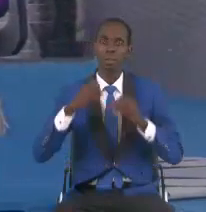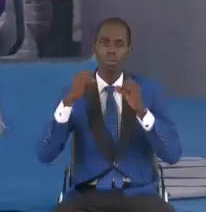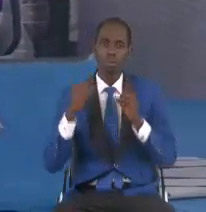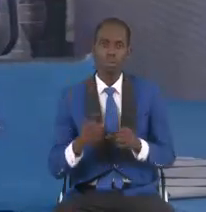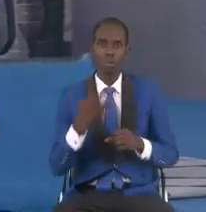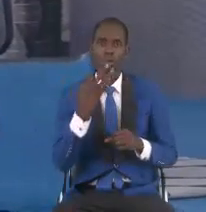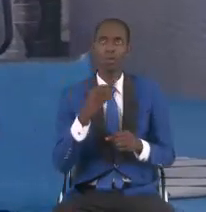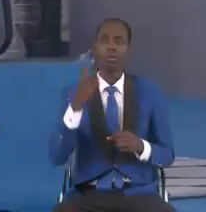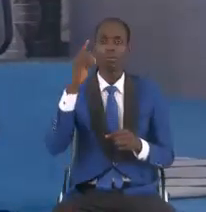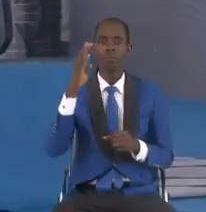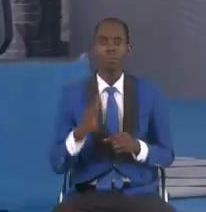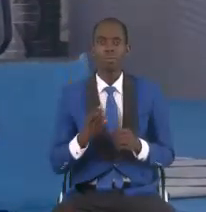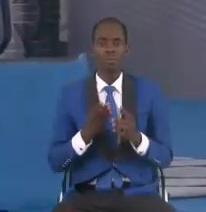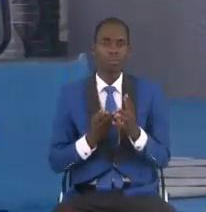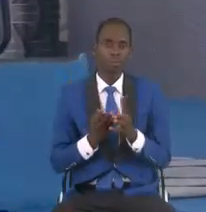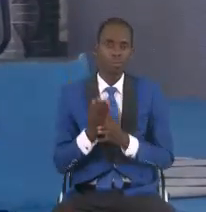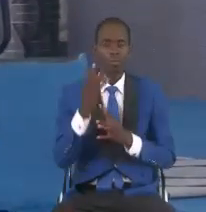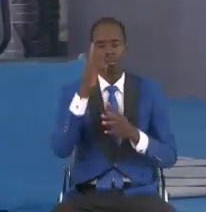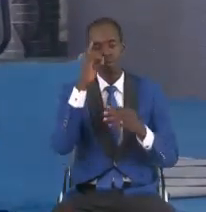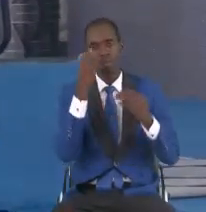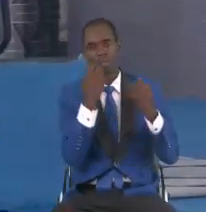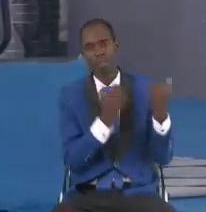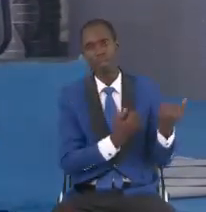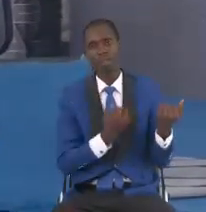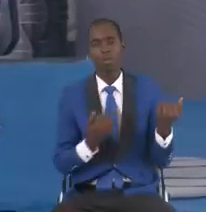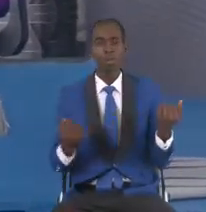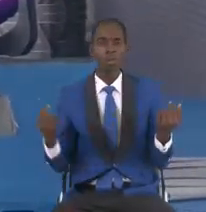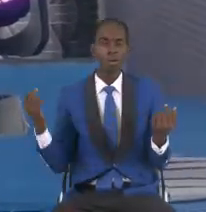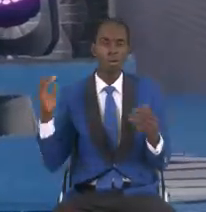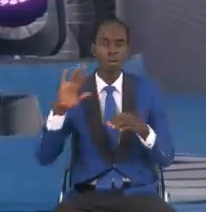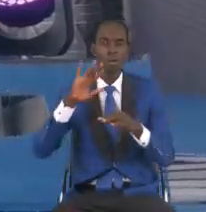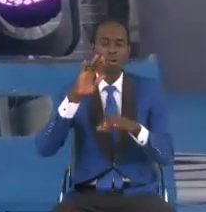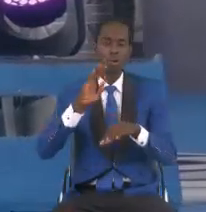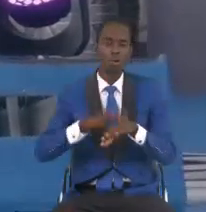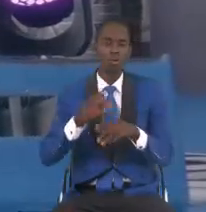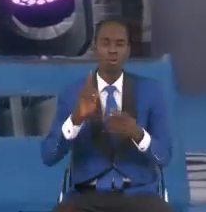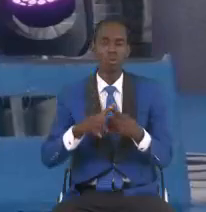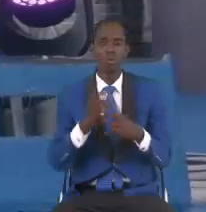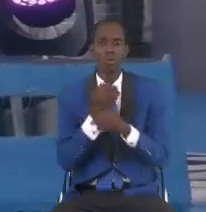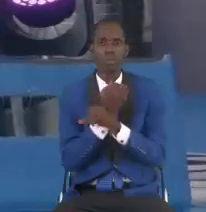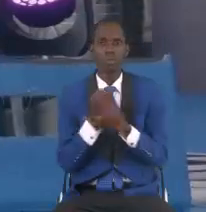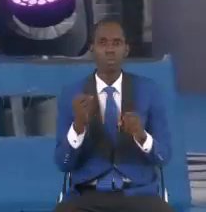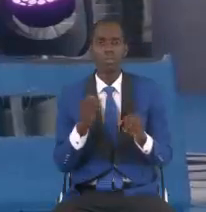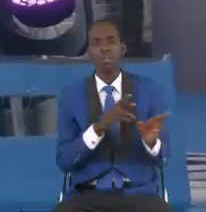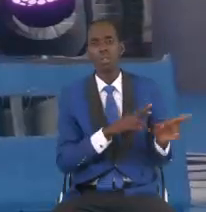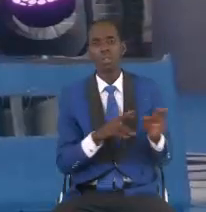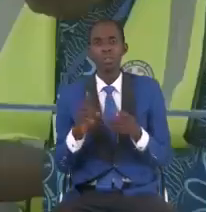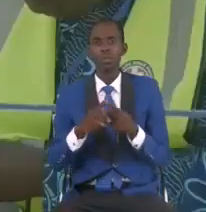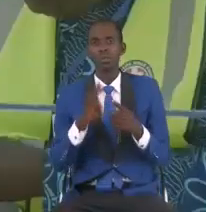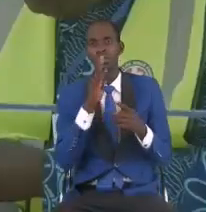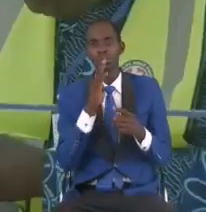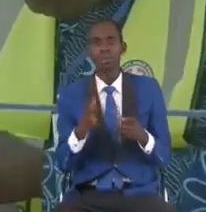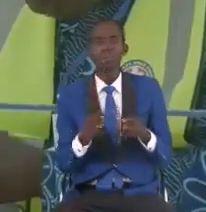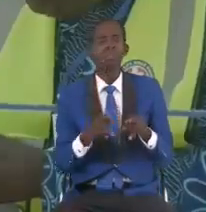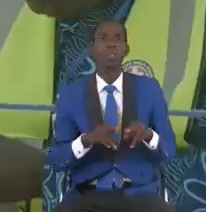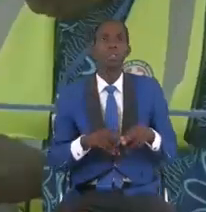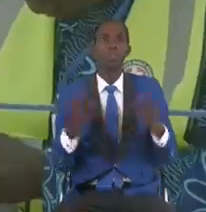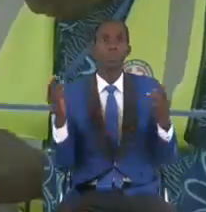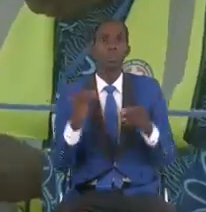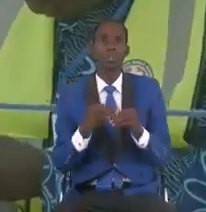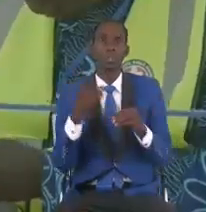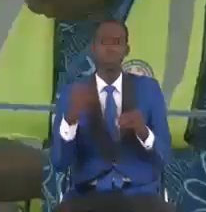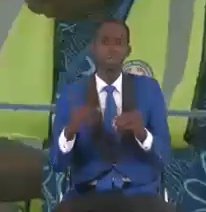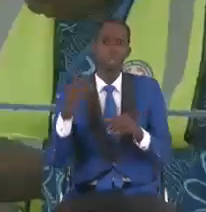God through faith unto salvation, ready to be revealed in the last time.